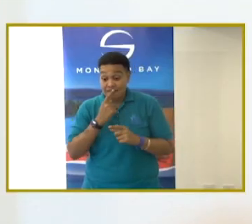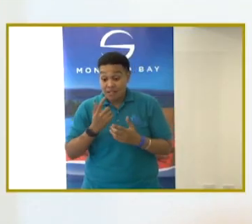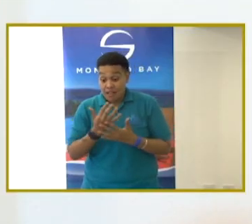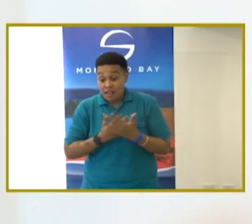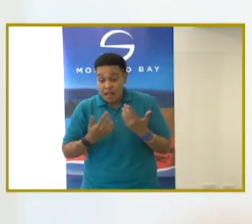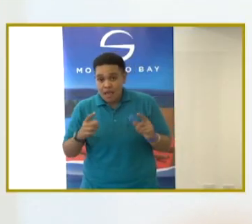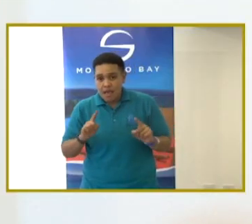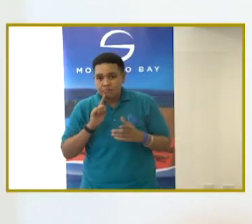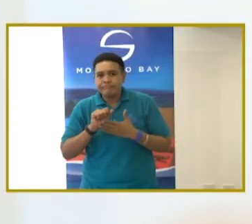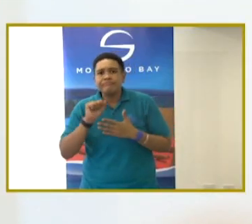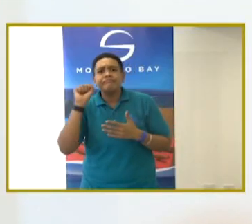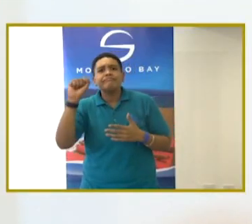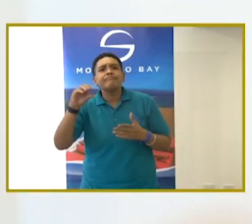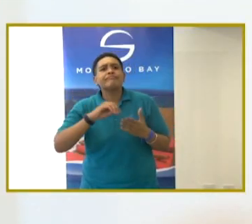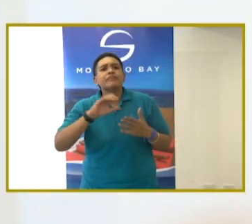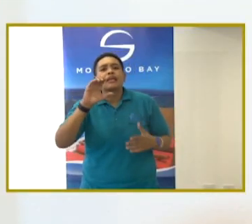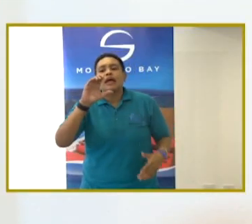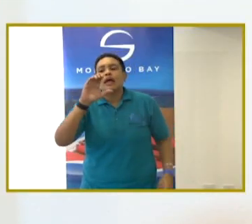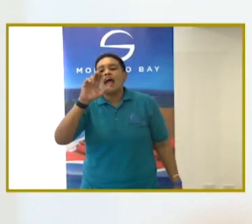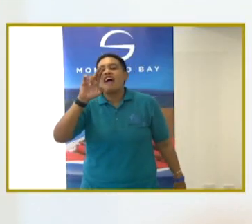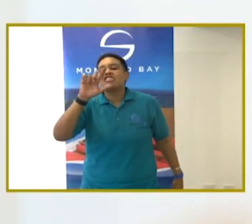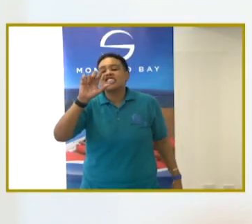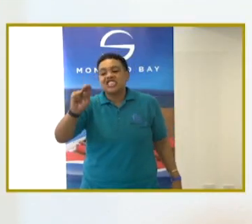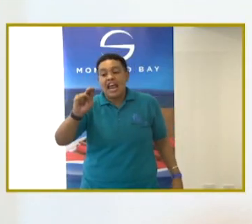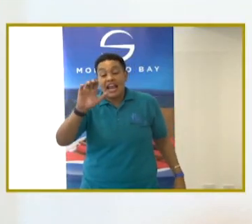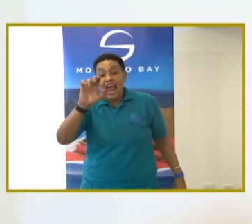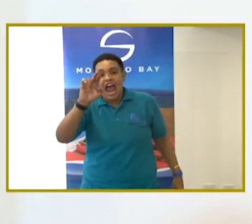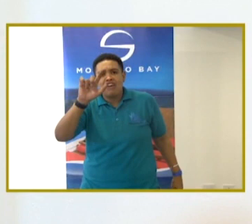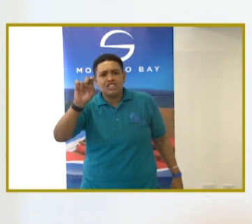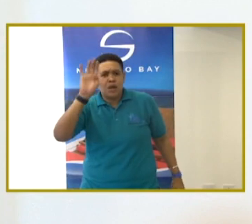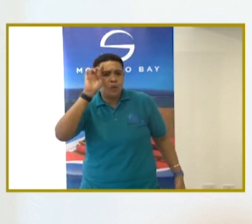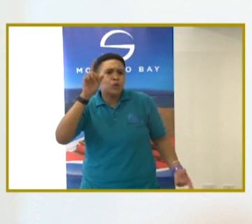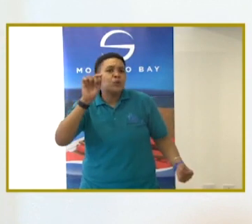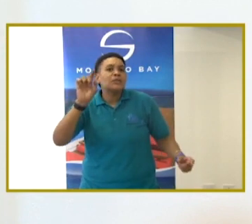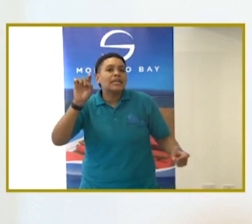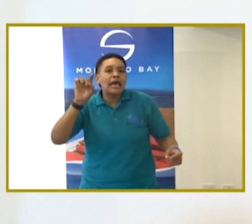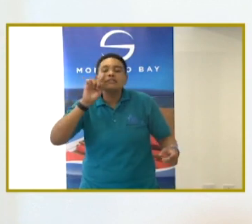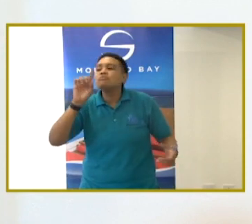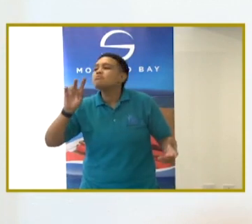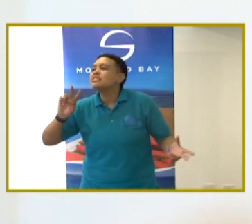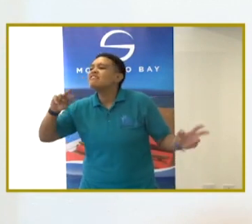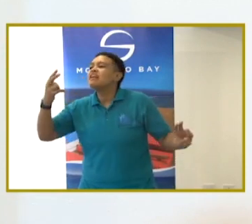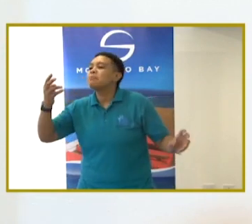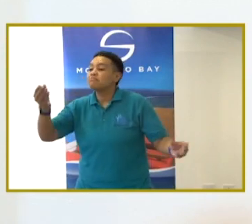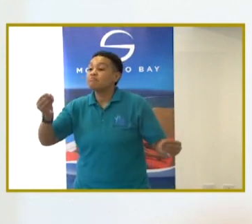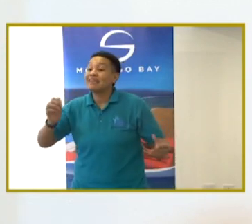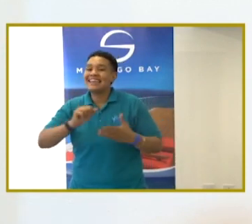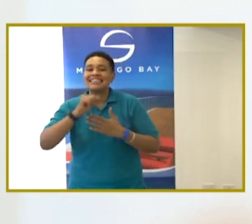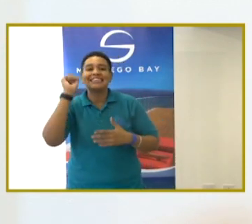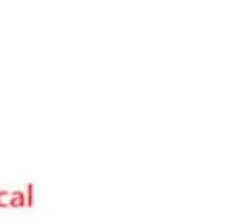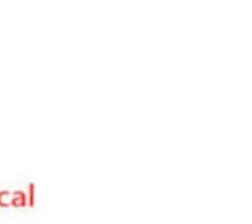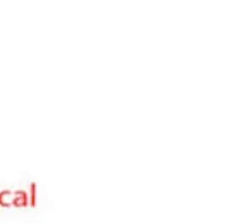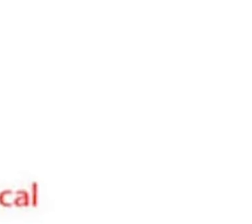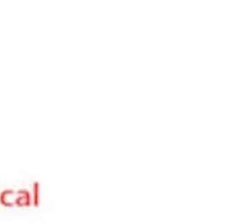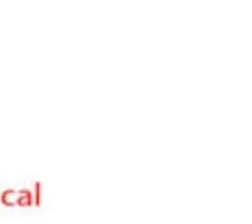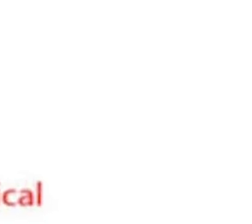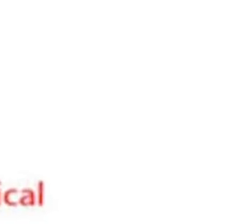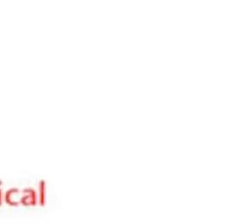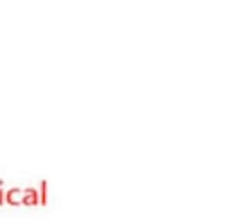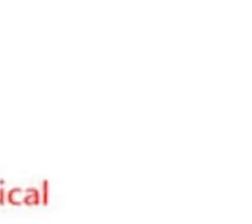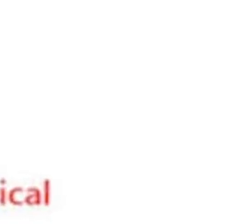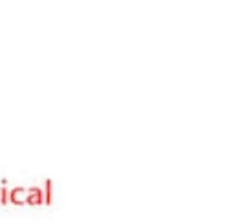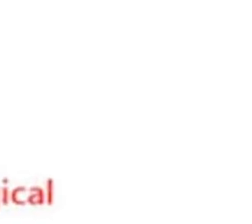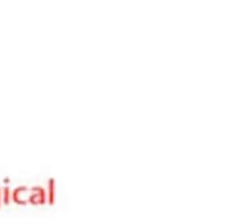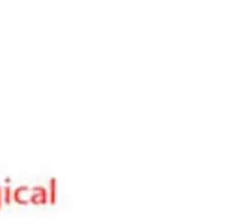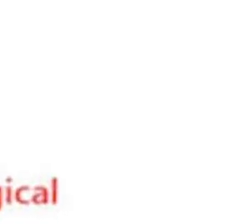collected, sent into Carigen, and Carigen will do the tests, turn it around, and send back the results. In addition to